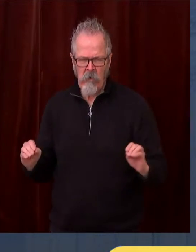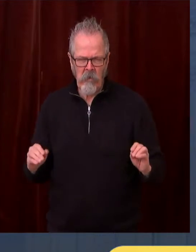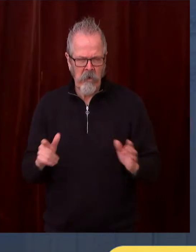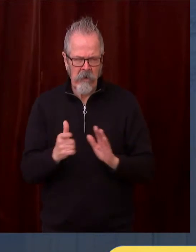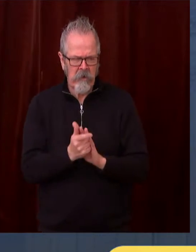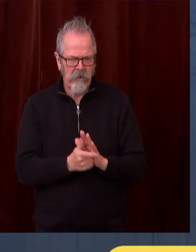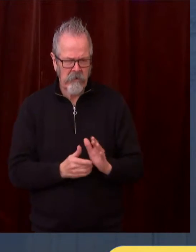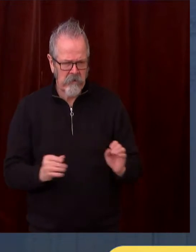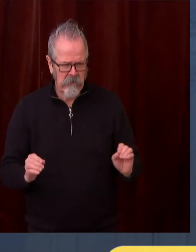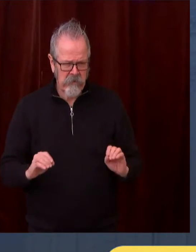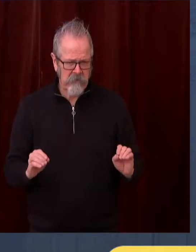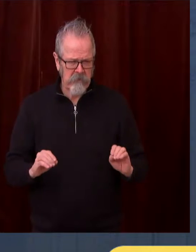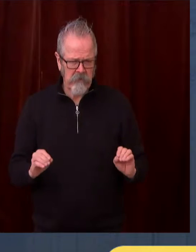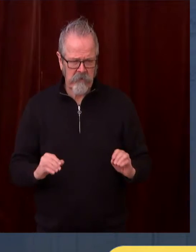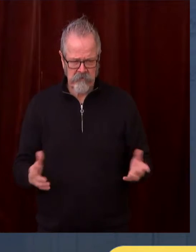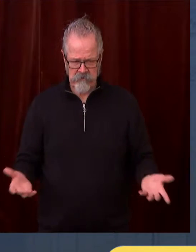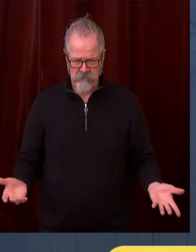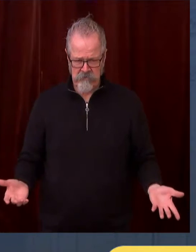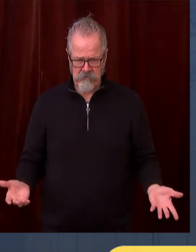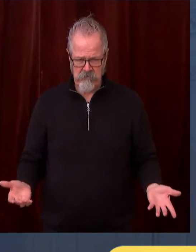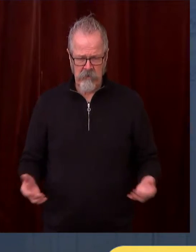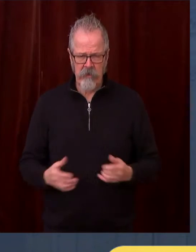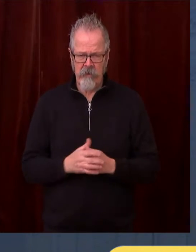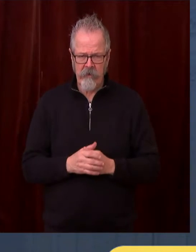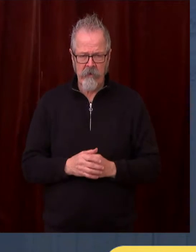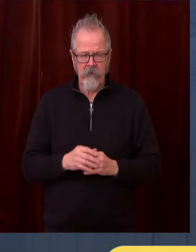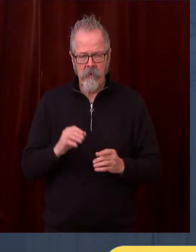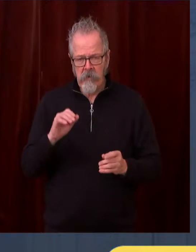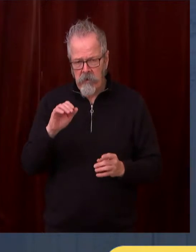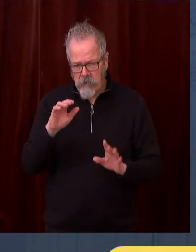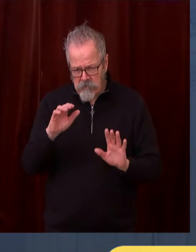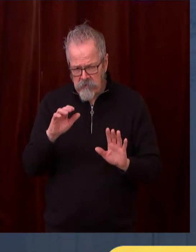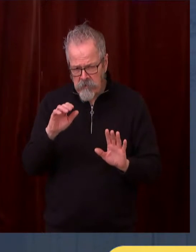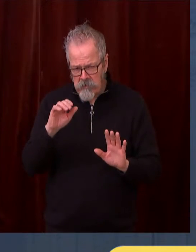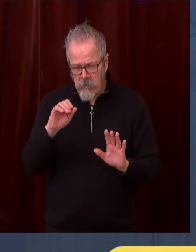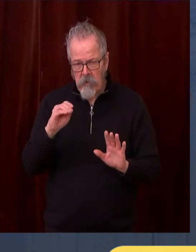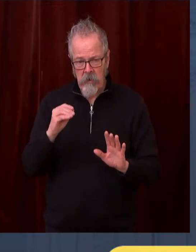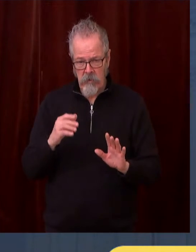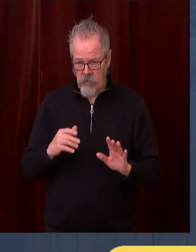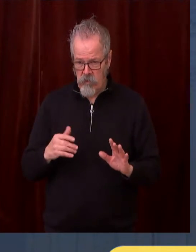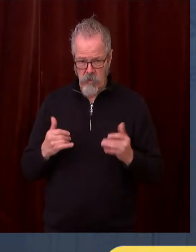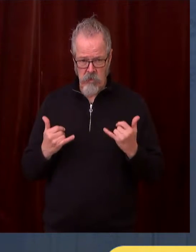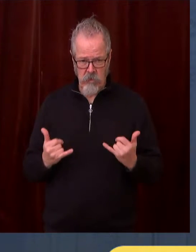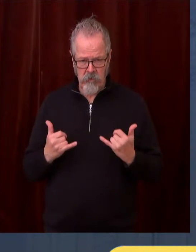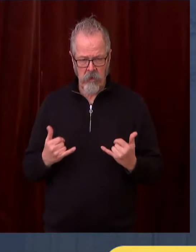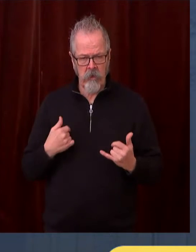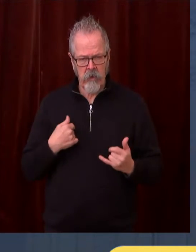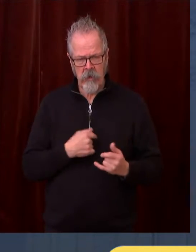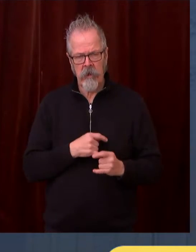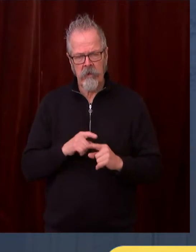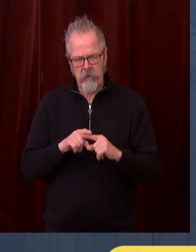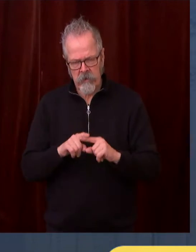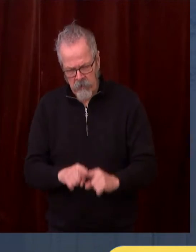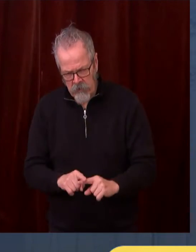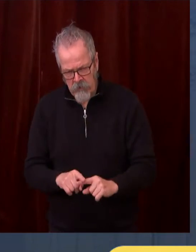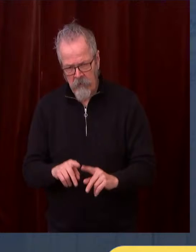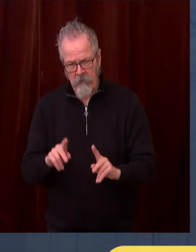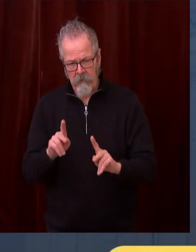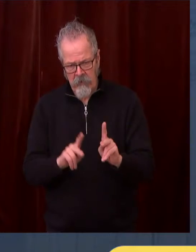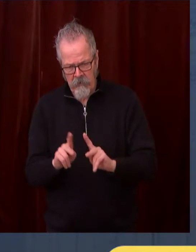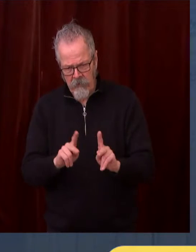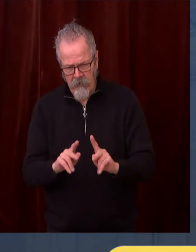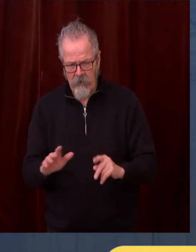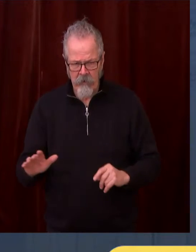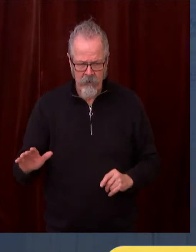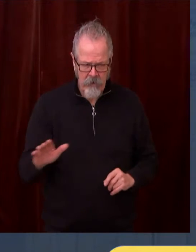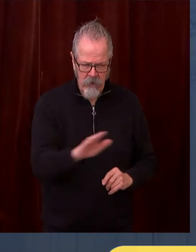have to say, having to look at this really extensive review of multiple scientific authorities based on